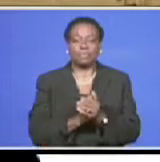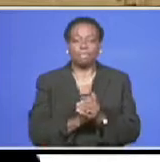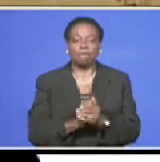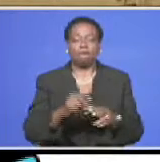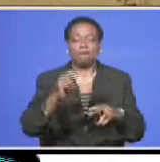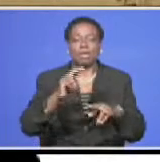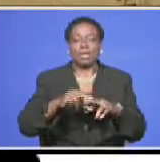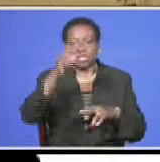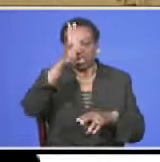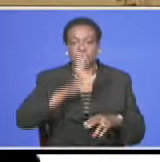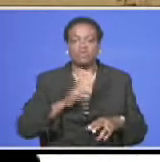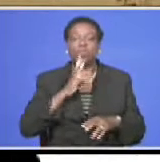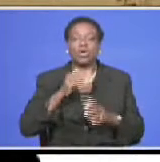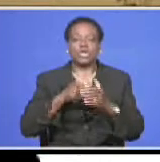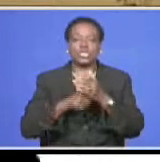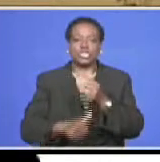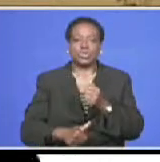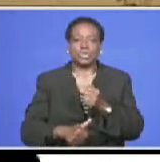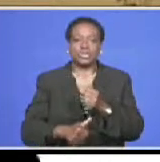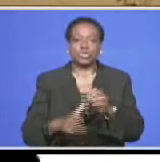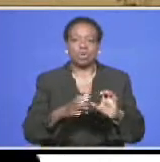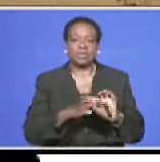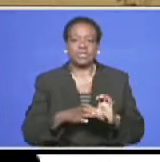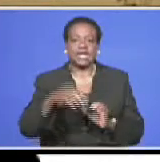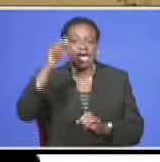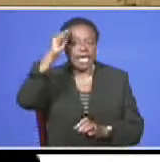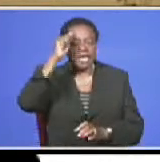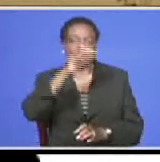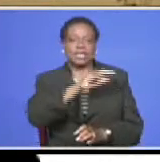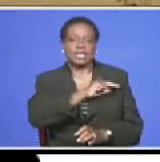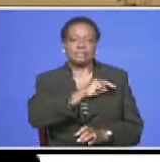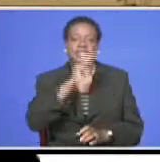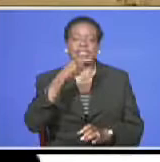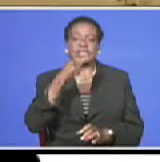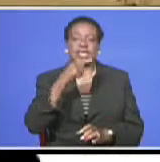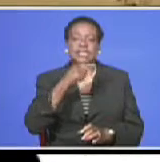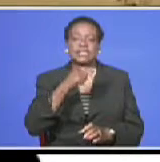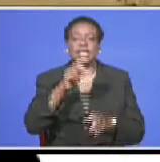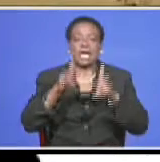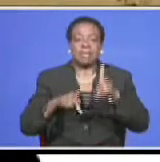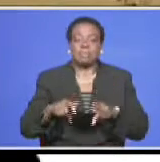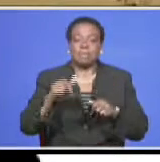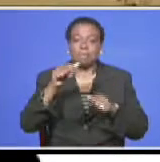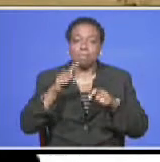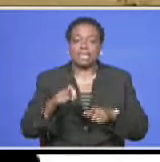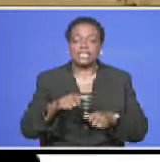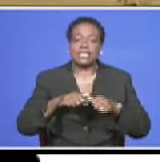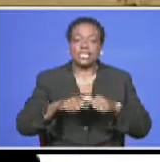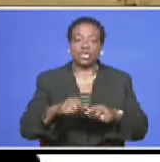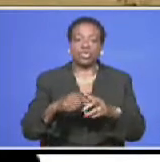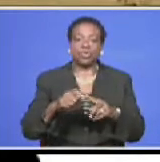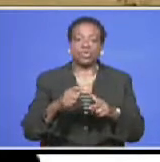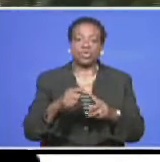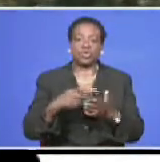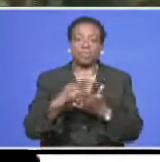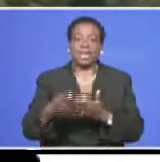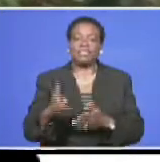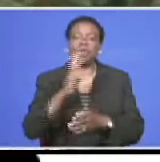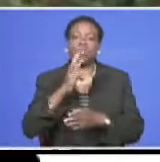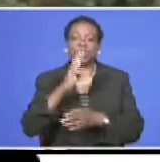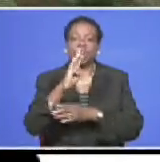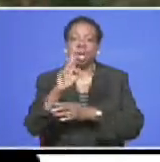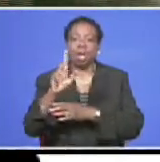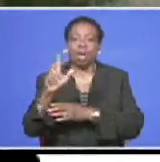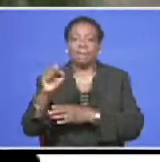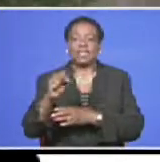Chairman of the Water and Sewage Corporation, Adrian Gibson, says customers must continue to pay their water bills on time to avoid disconnection.